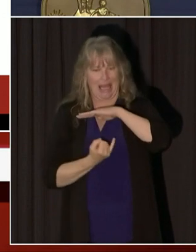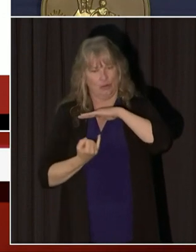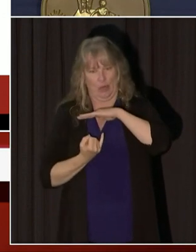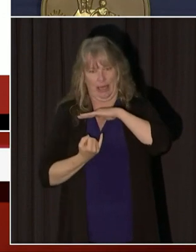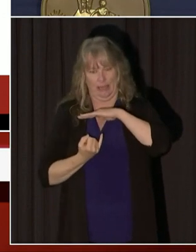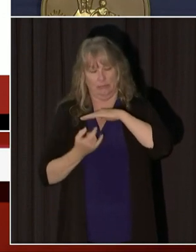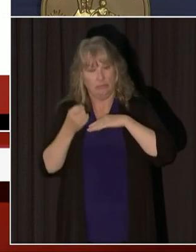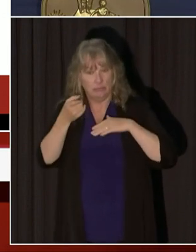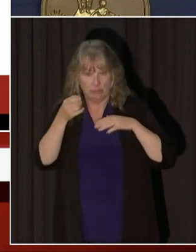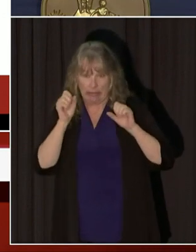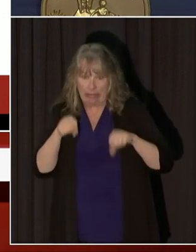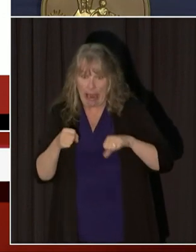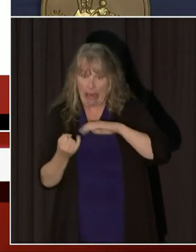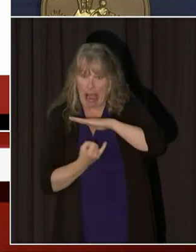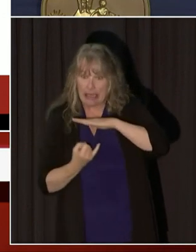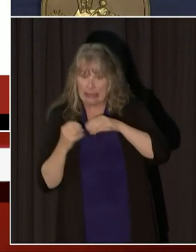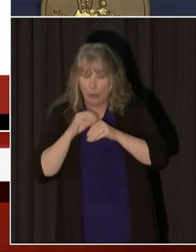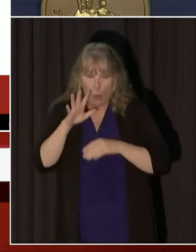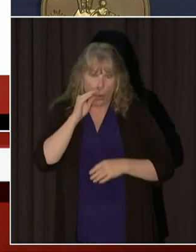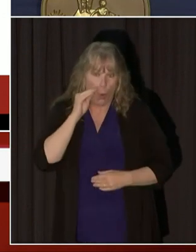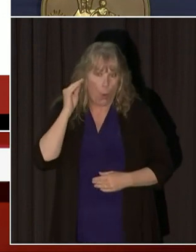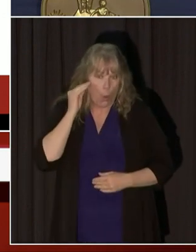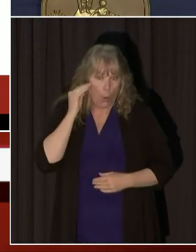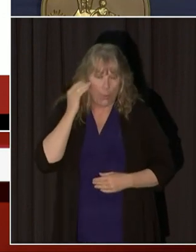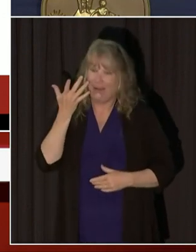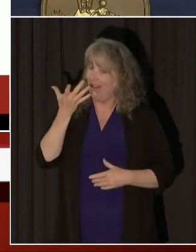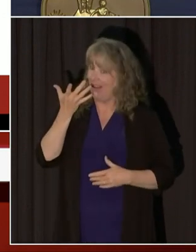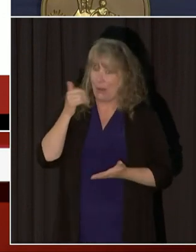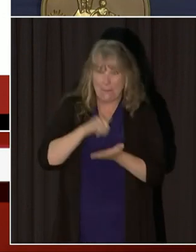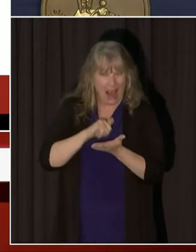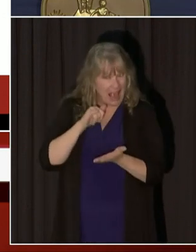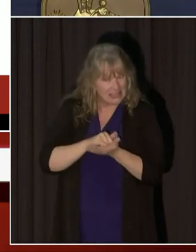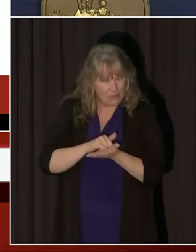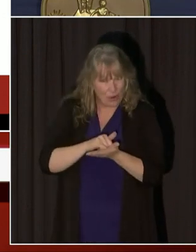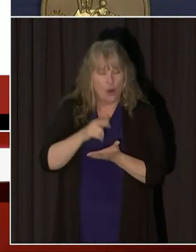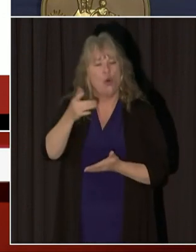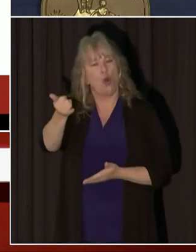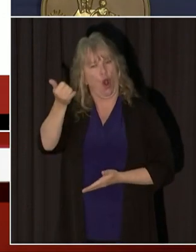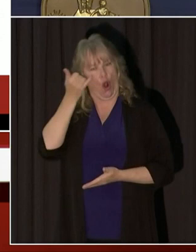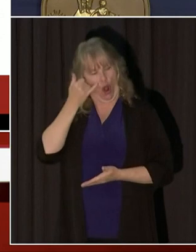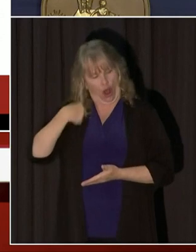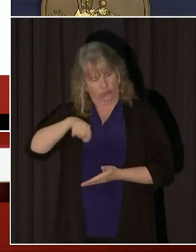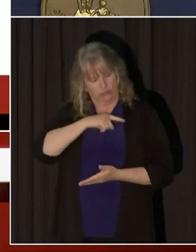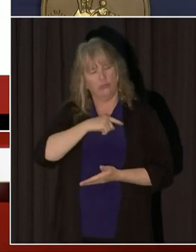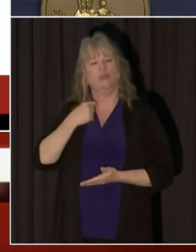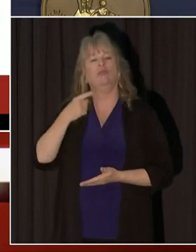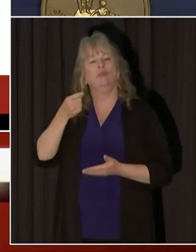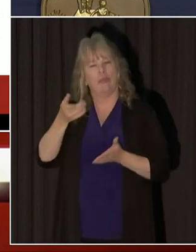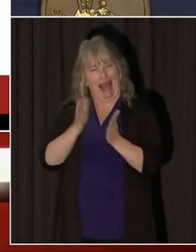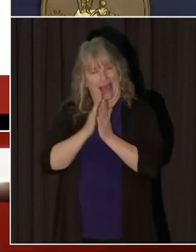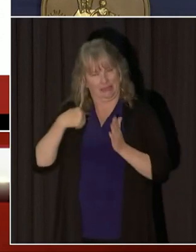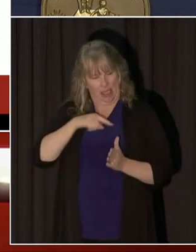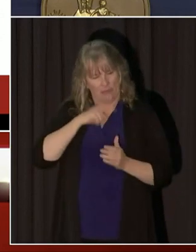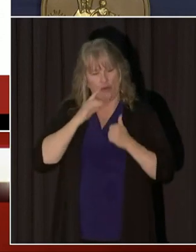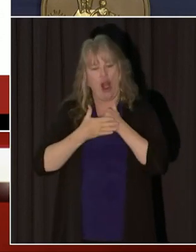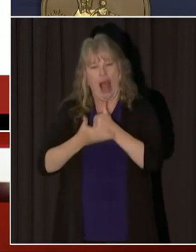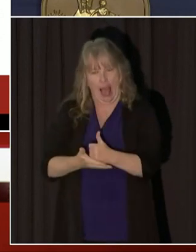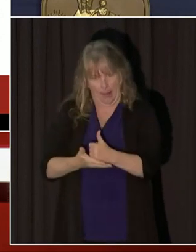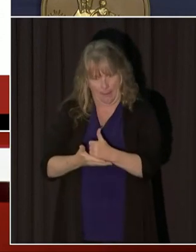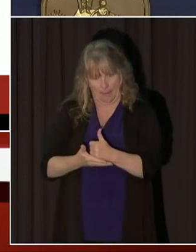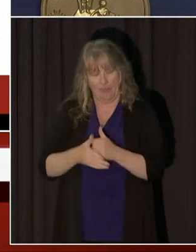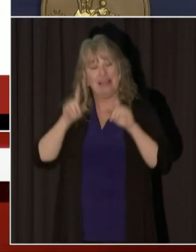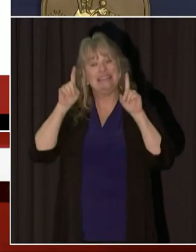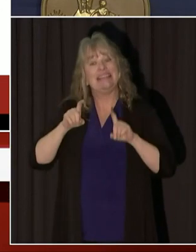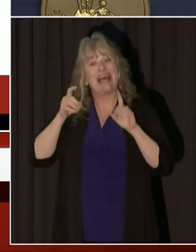your home, and if you're not, call us and ask us for assistance. The testing numbers are